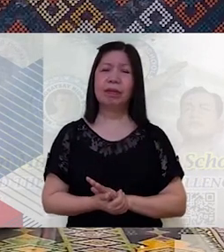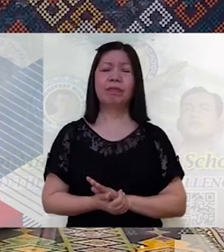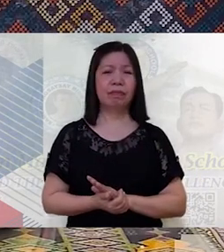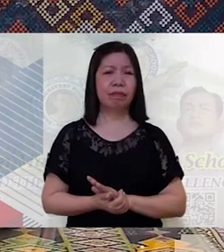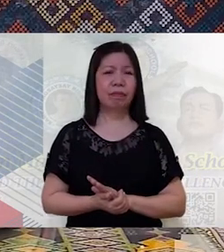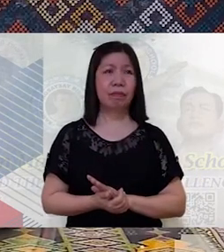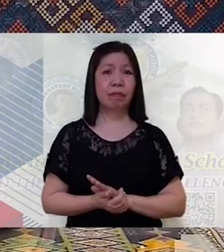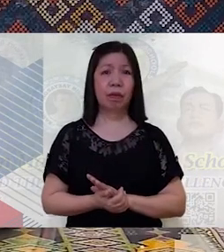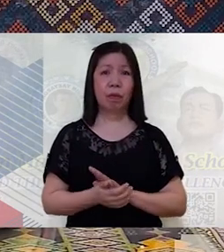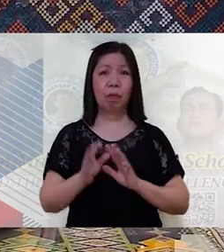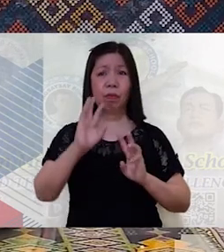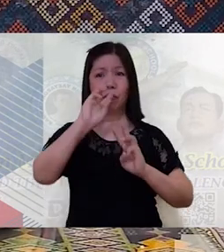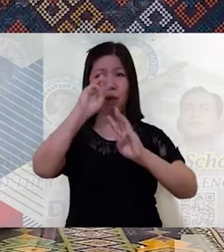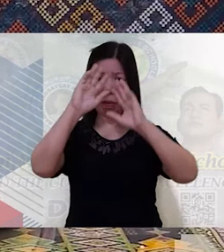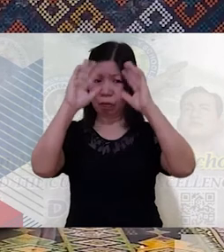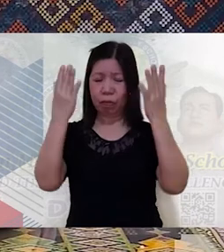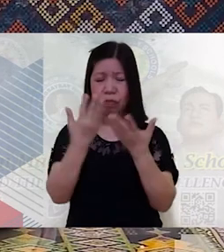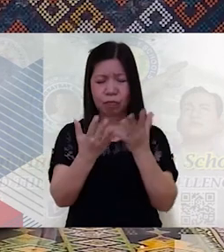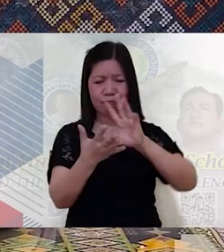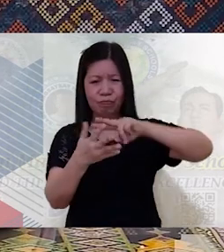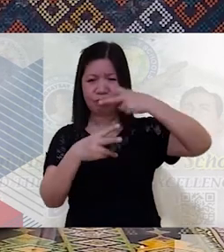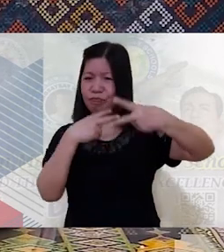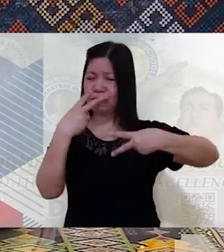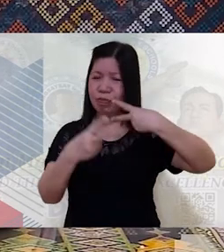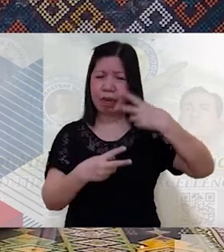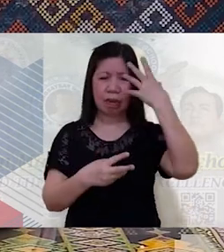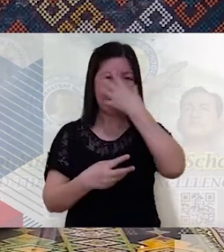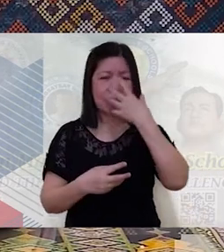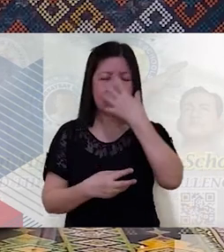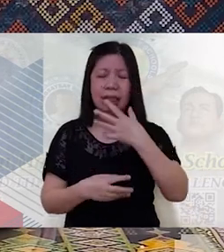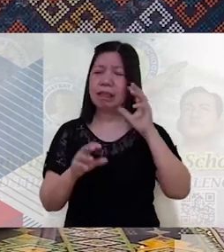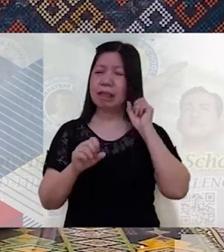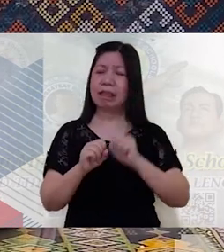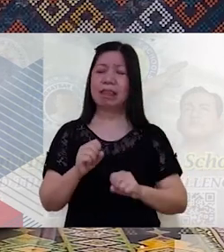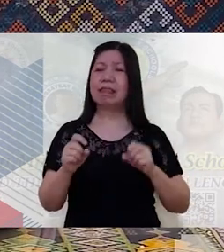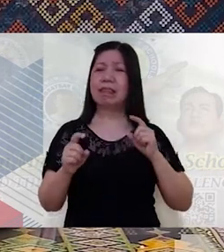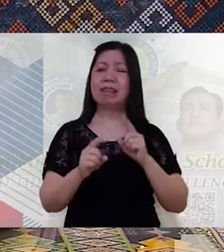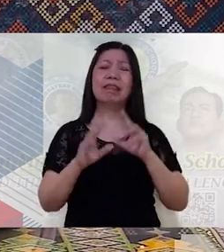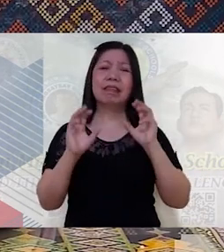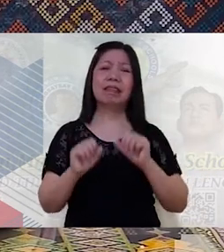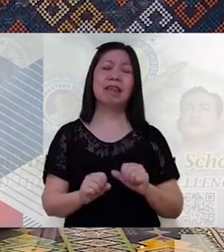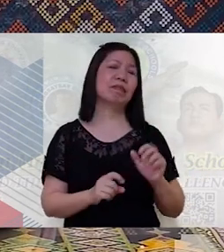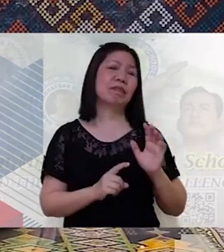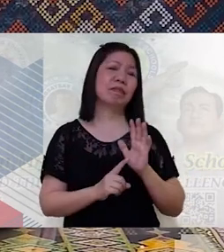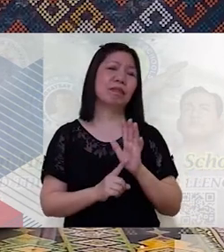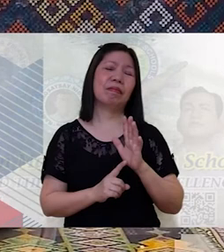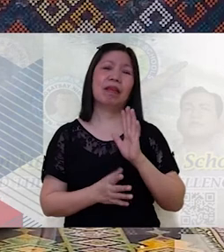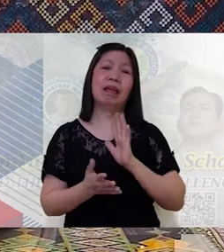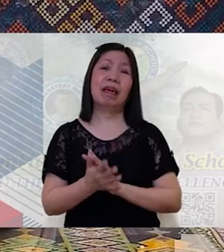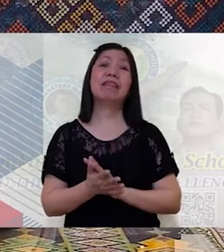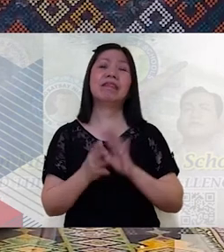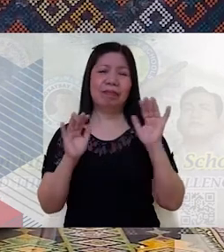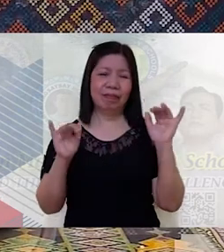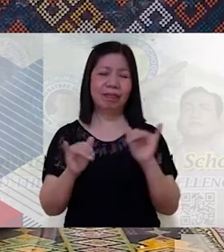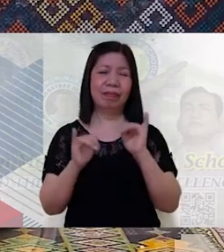world has turned upside down, and it seems and it appears as